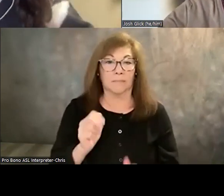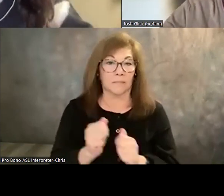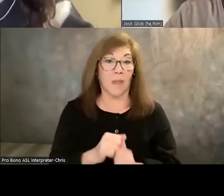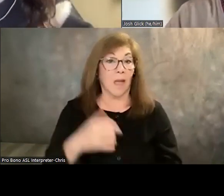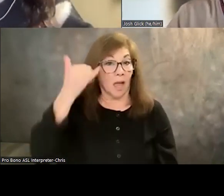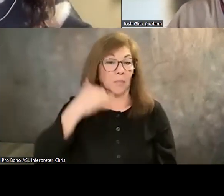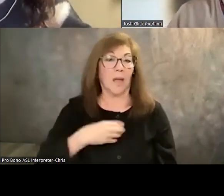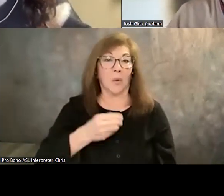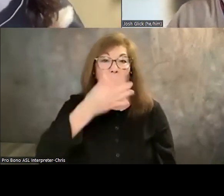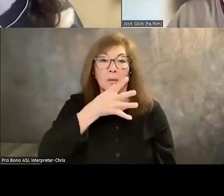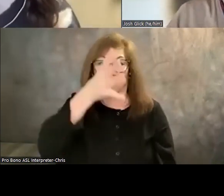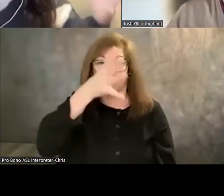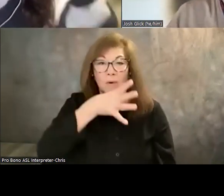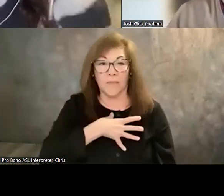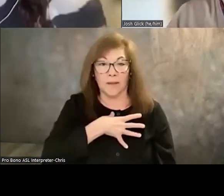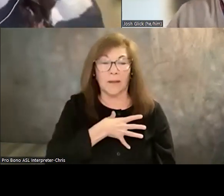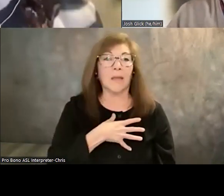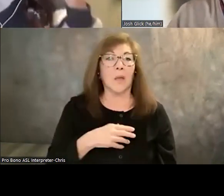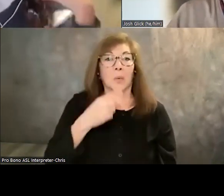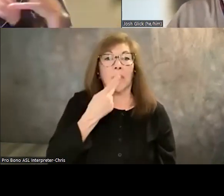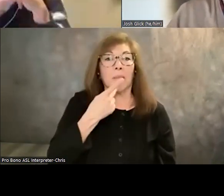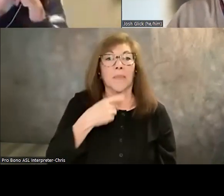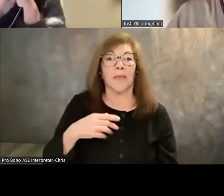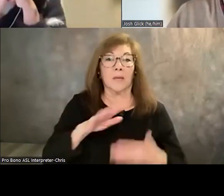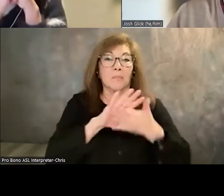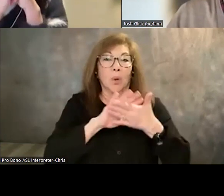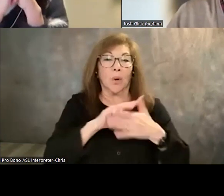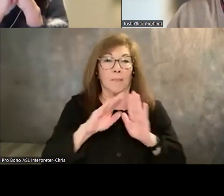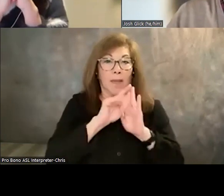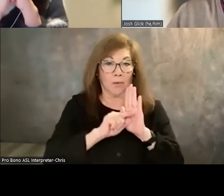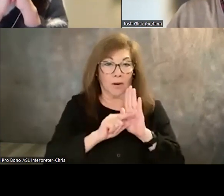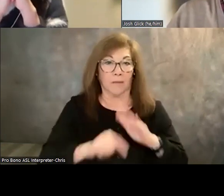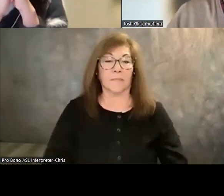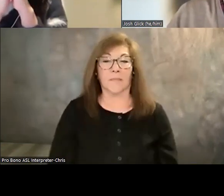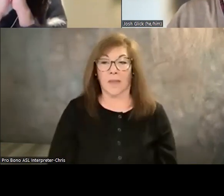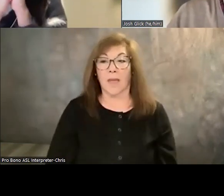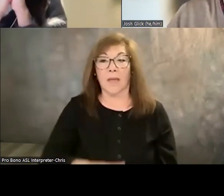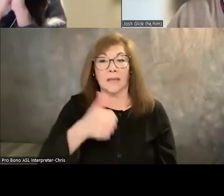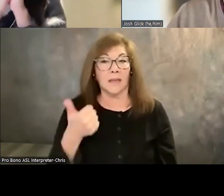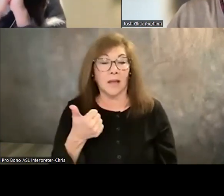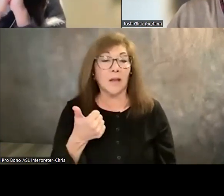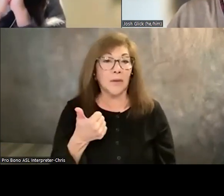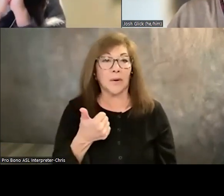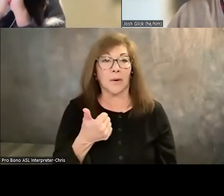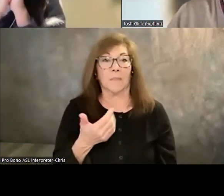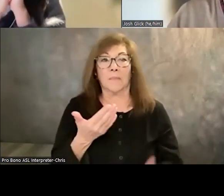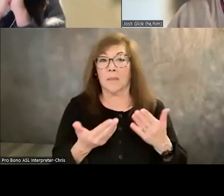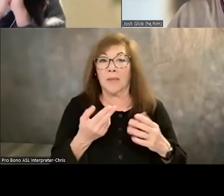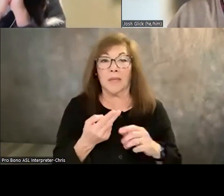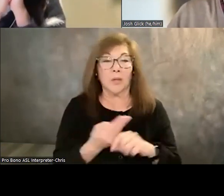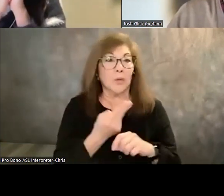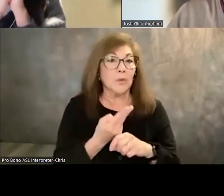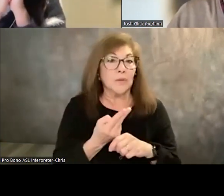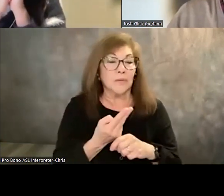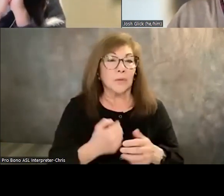blonde white woman with a pink blurry backdrop. And the other thing that might be useful to